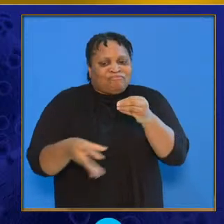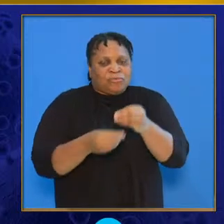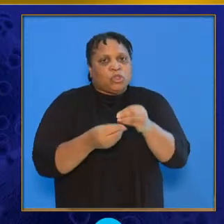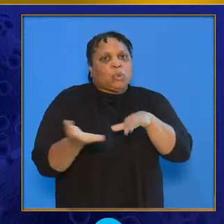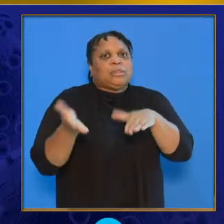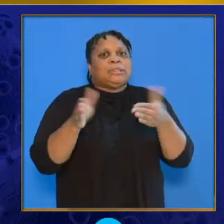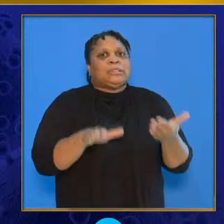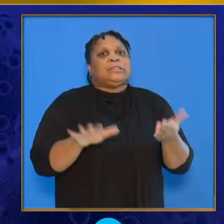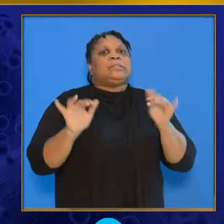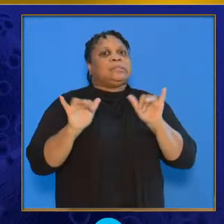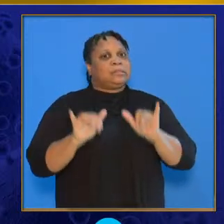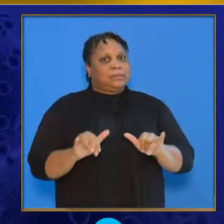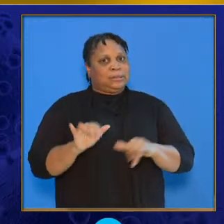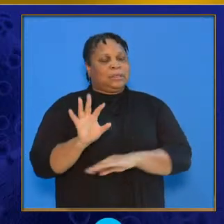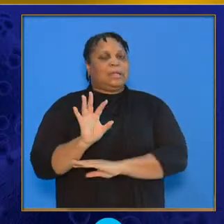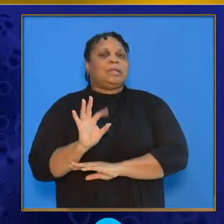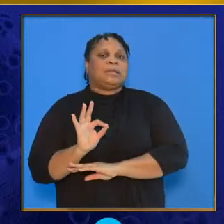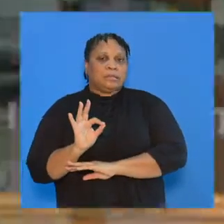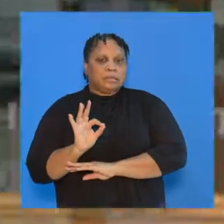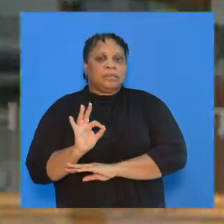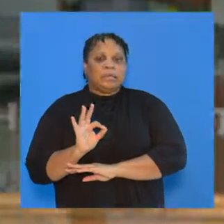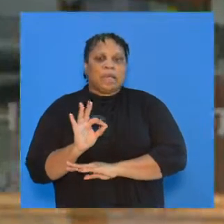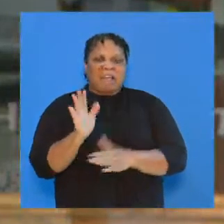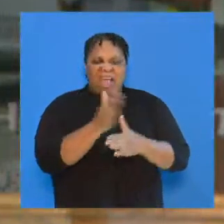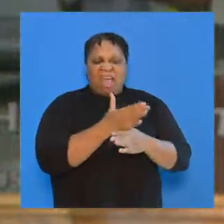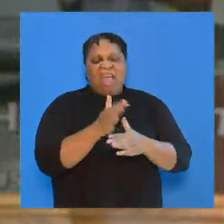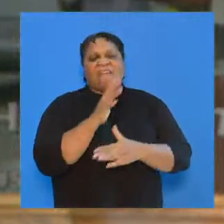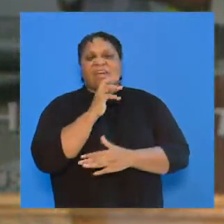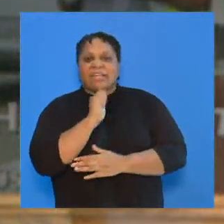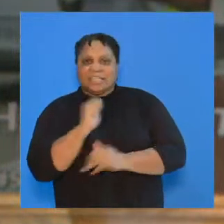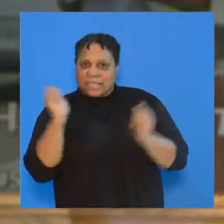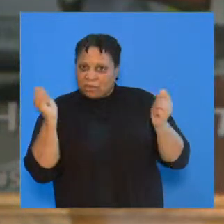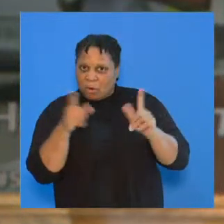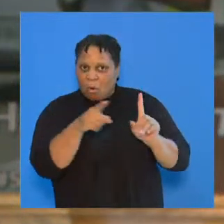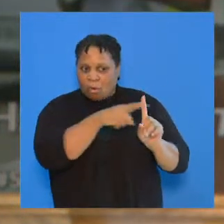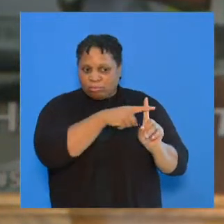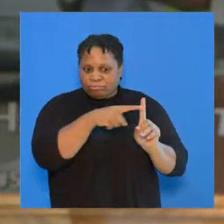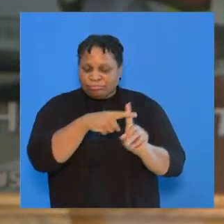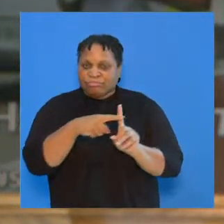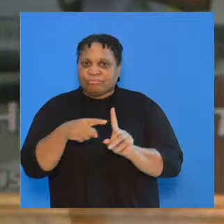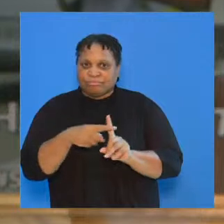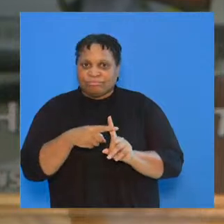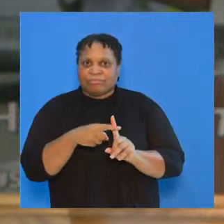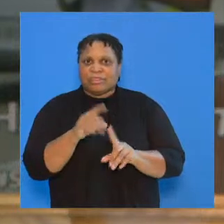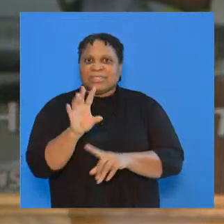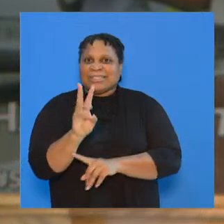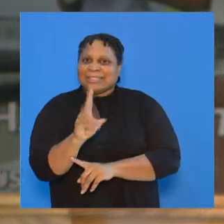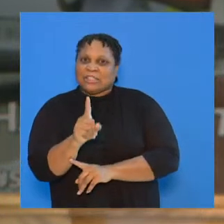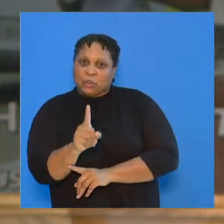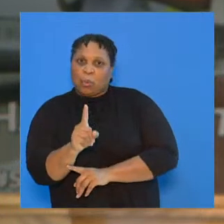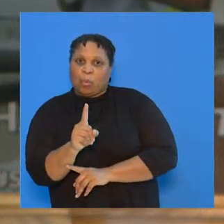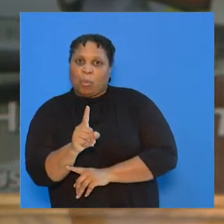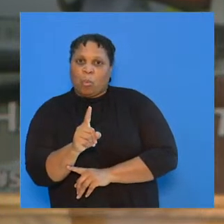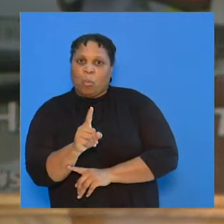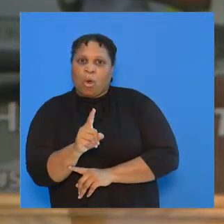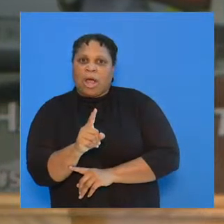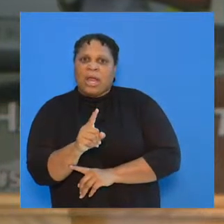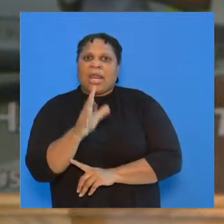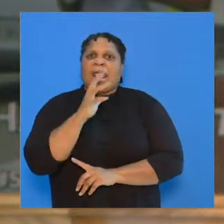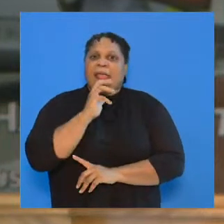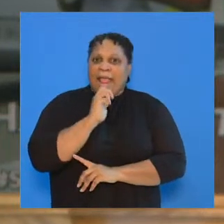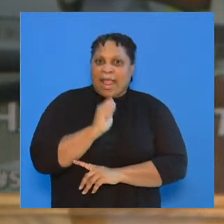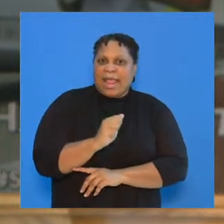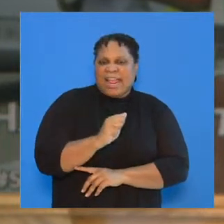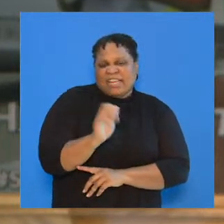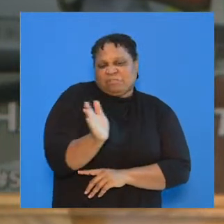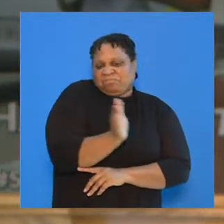deceased number remains at 9. The average age of all of our confirmed positive cases is 61, and the age range of all of our